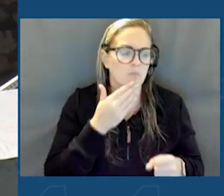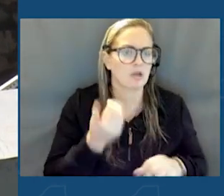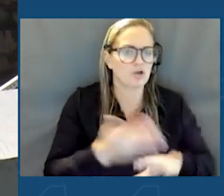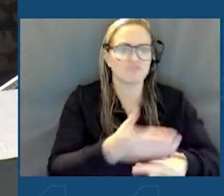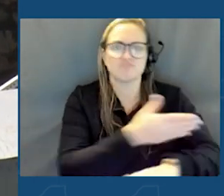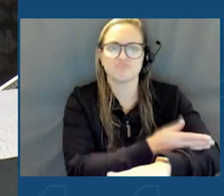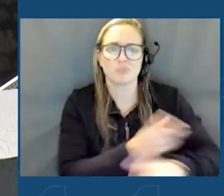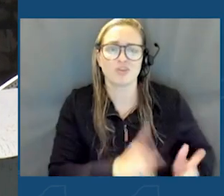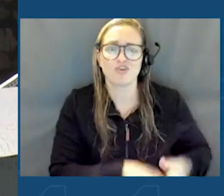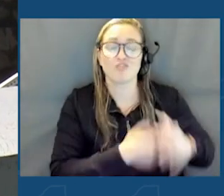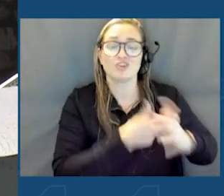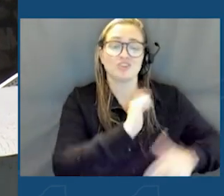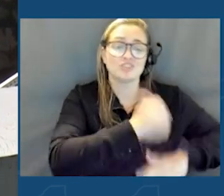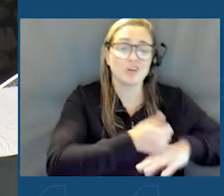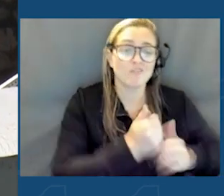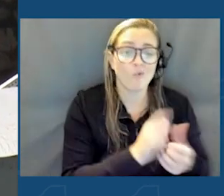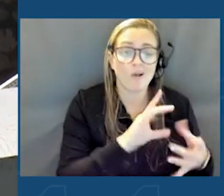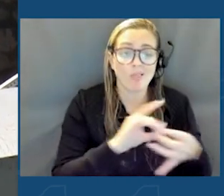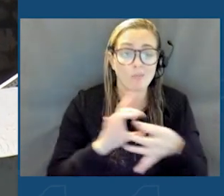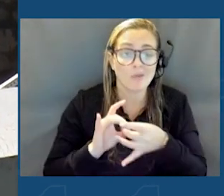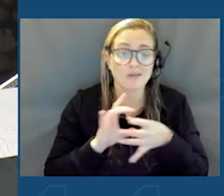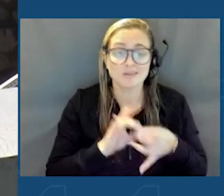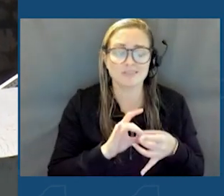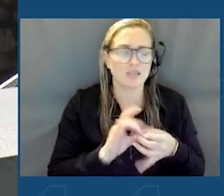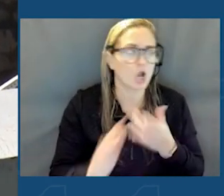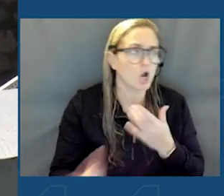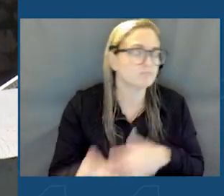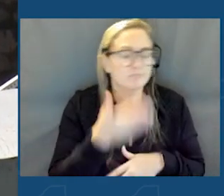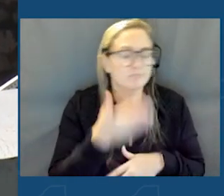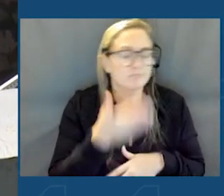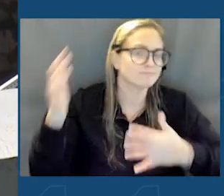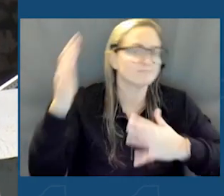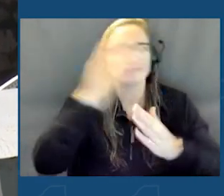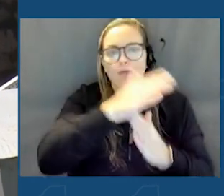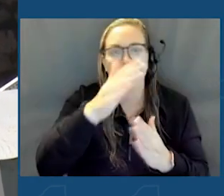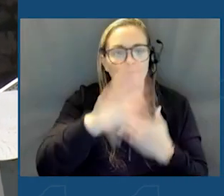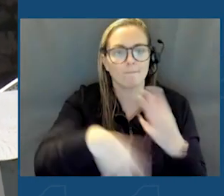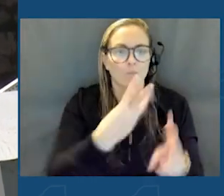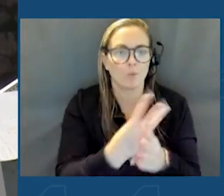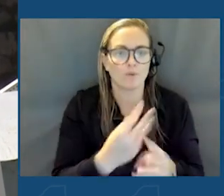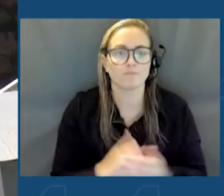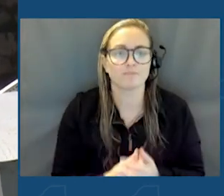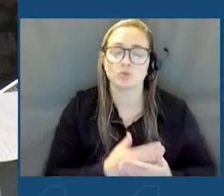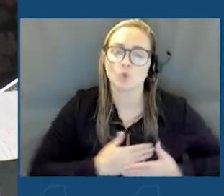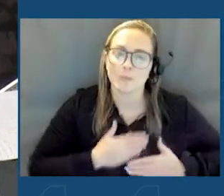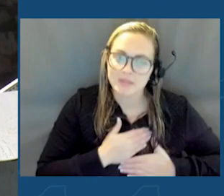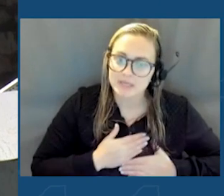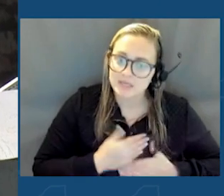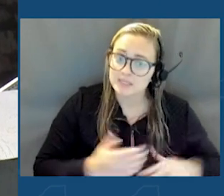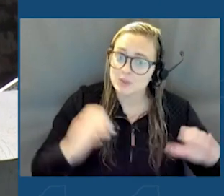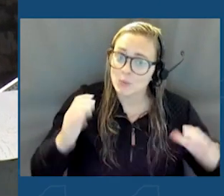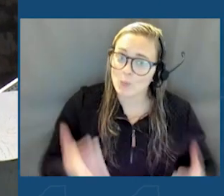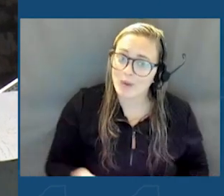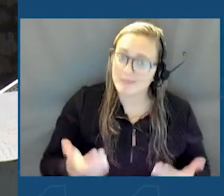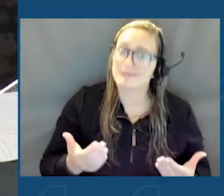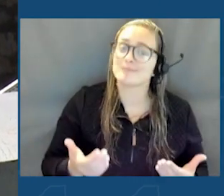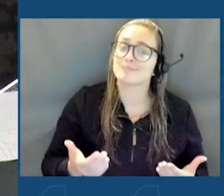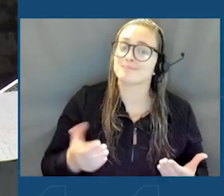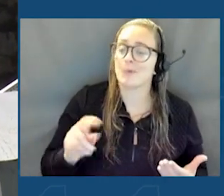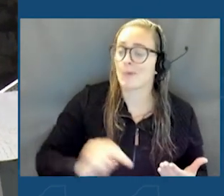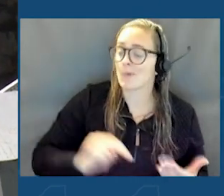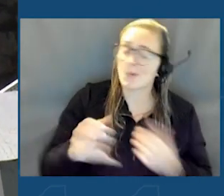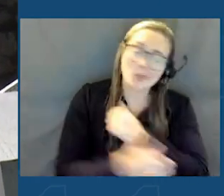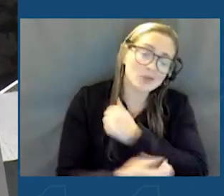Olympics. In fact, they're among the best in the world. So please give a warm North Country thank you and